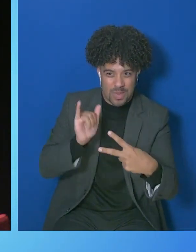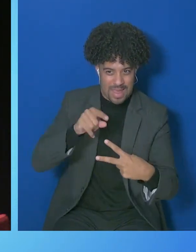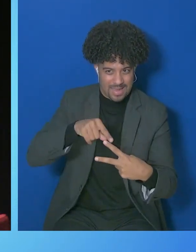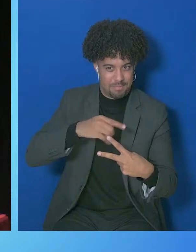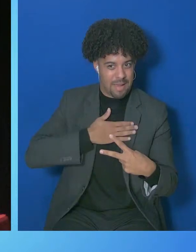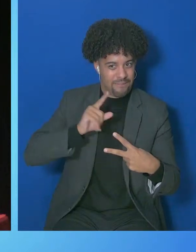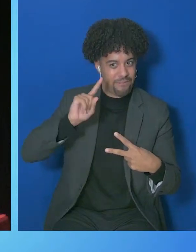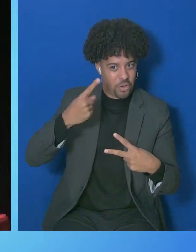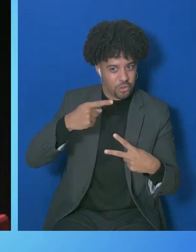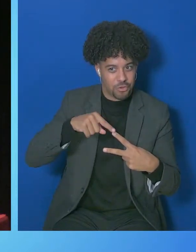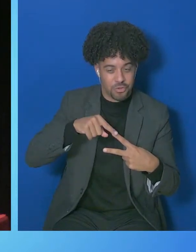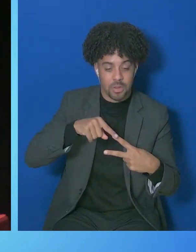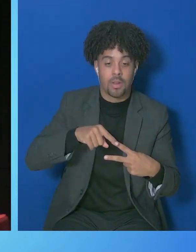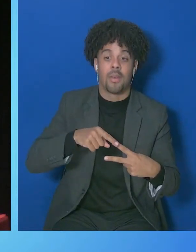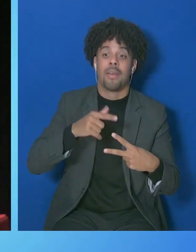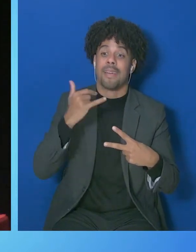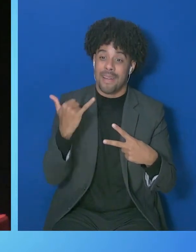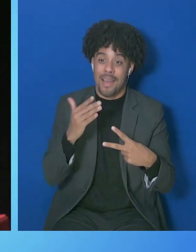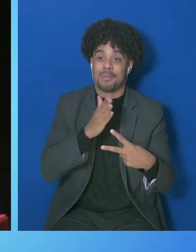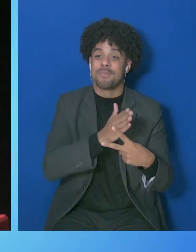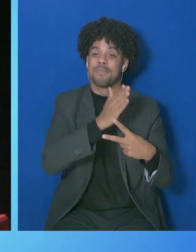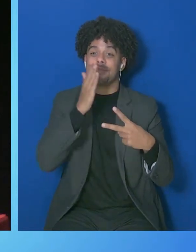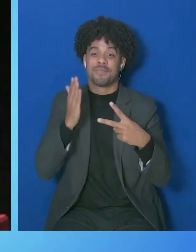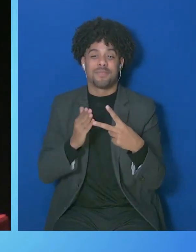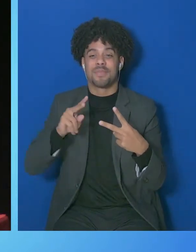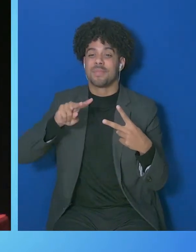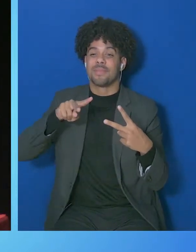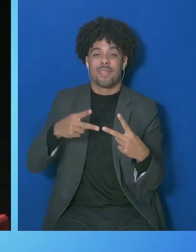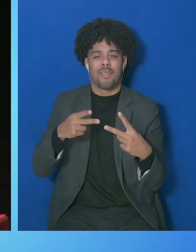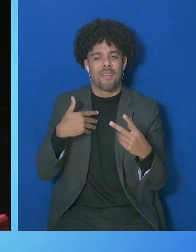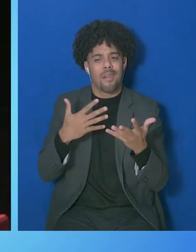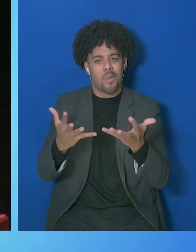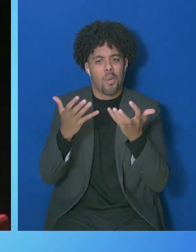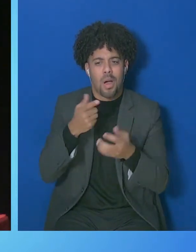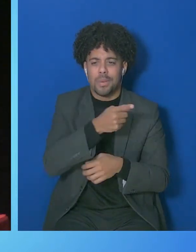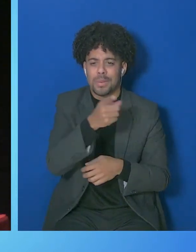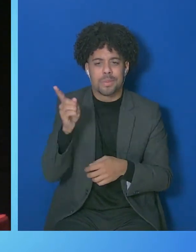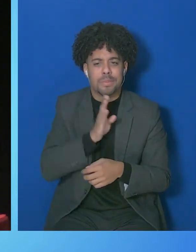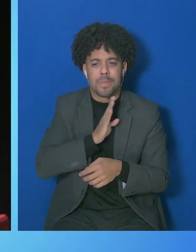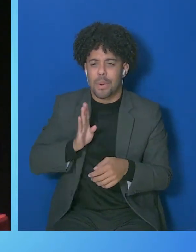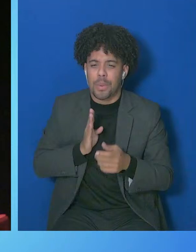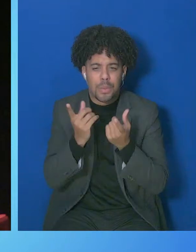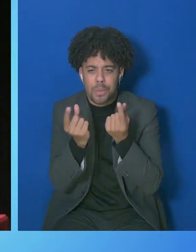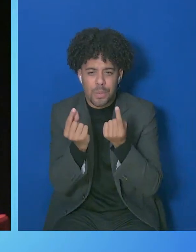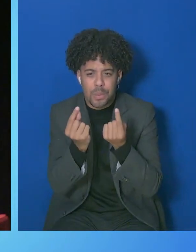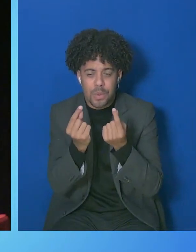is that you look around at our leadership team,